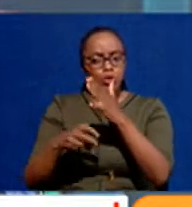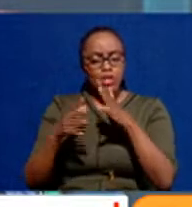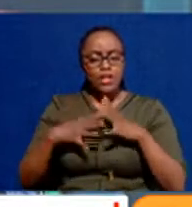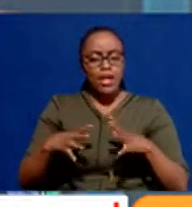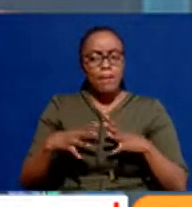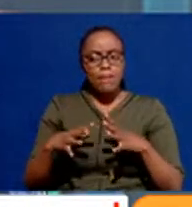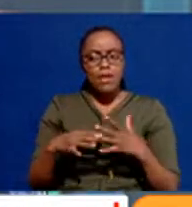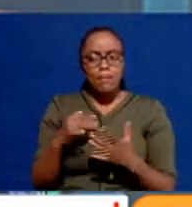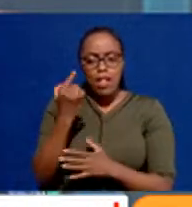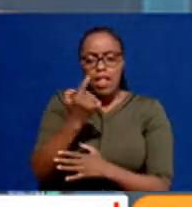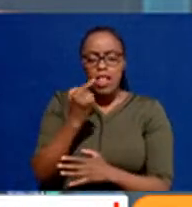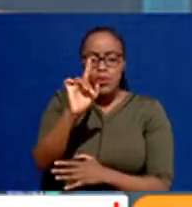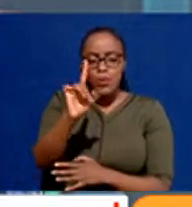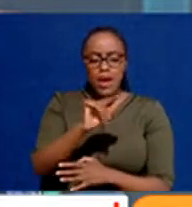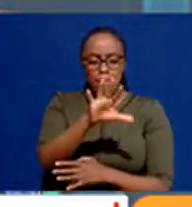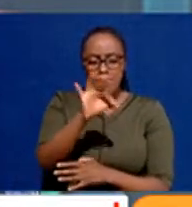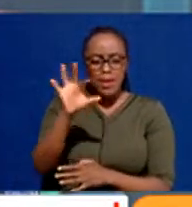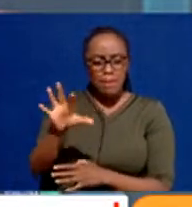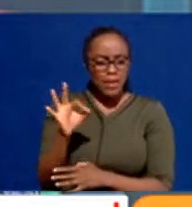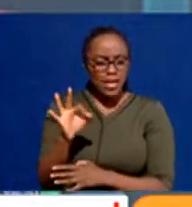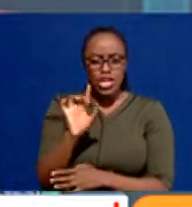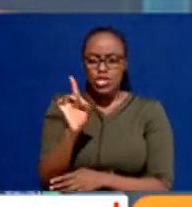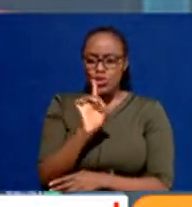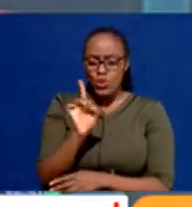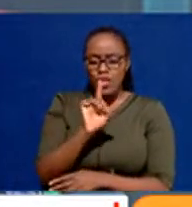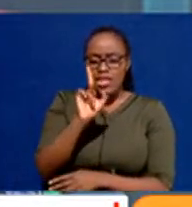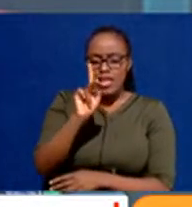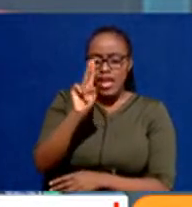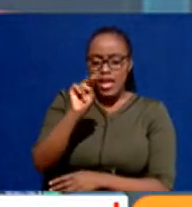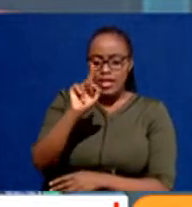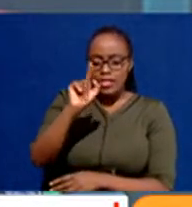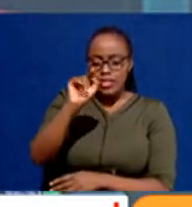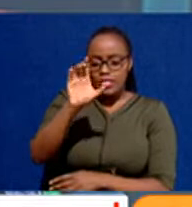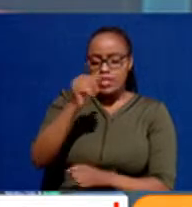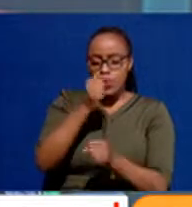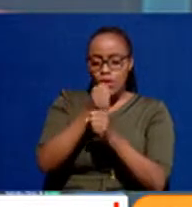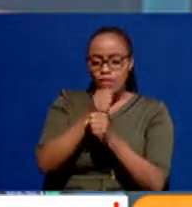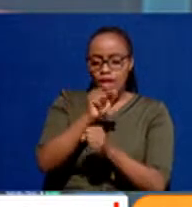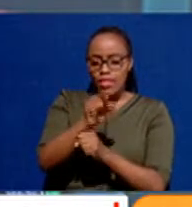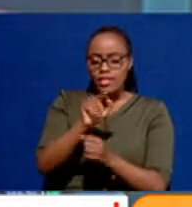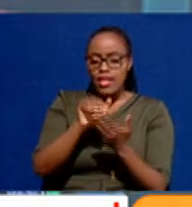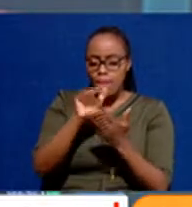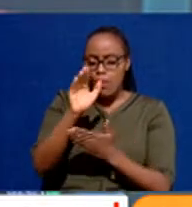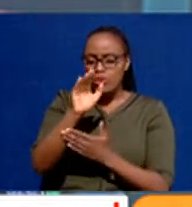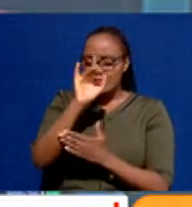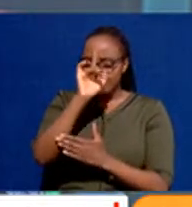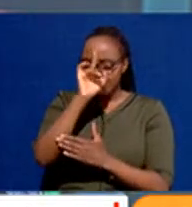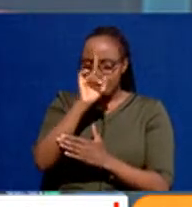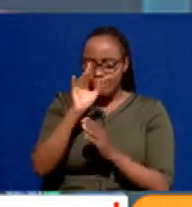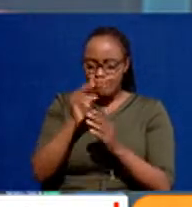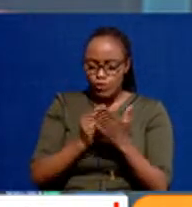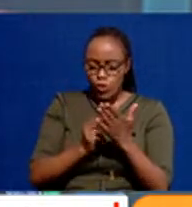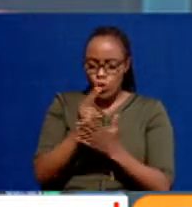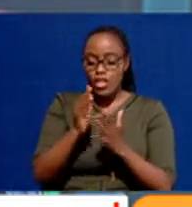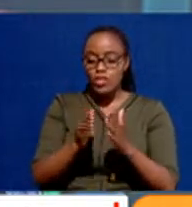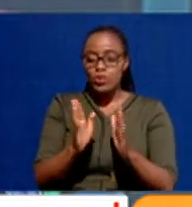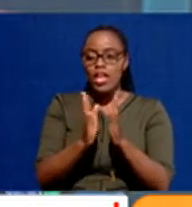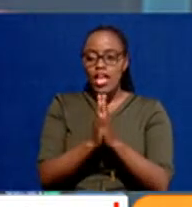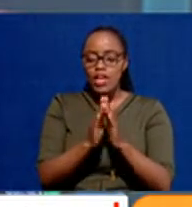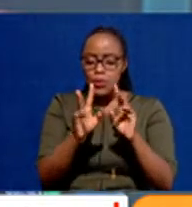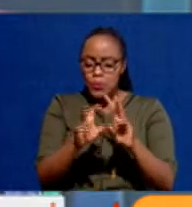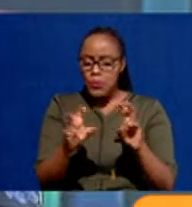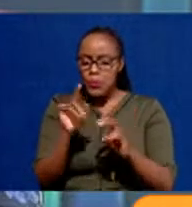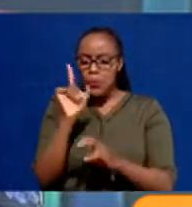walking along the street to come and collect contracts from KNTC. We've done this in the most due diligence. We've actually